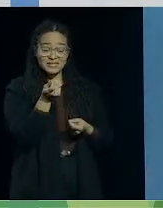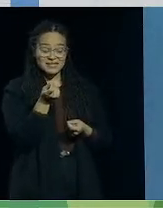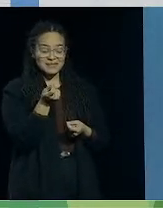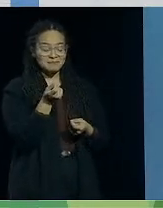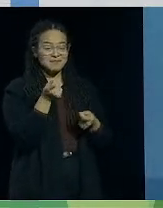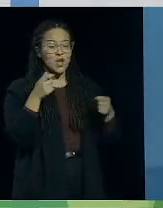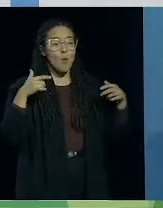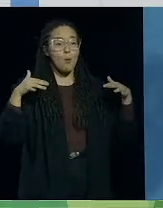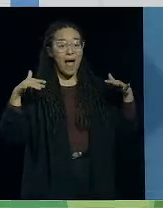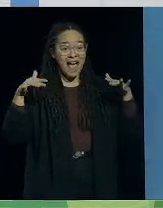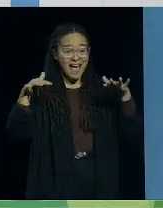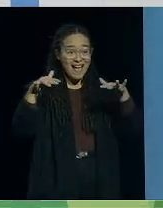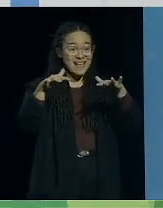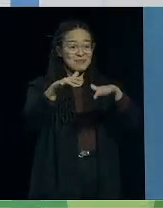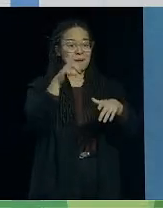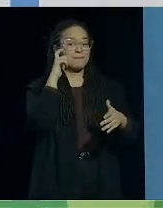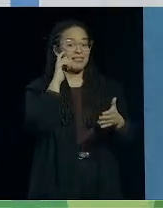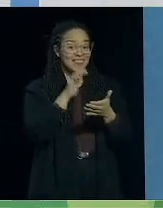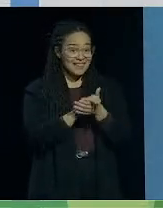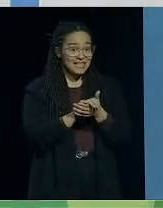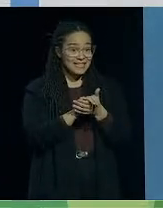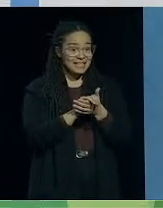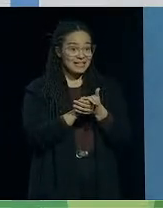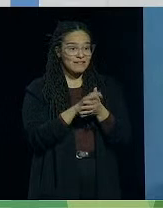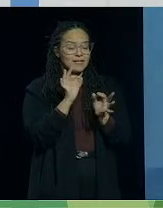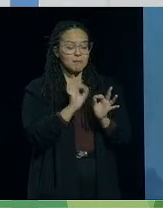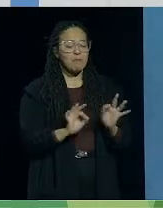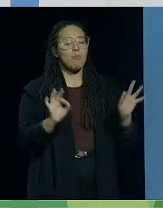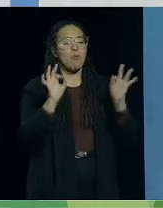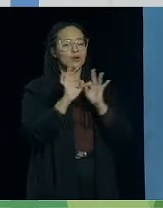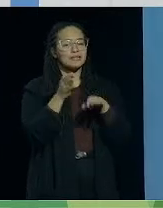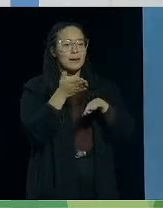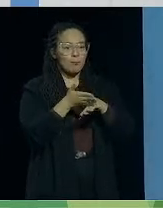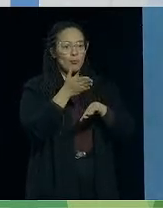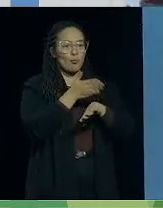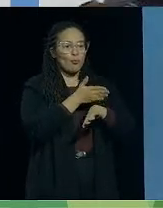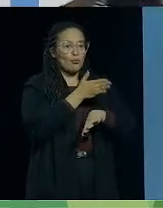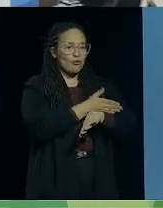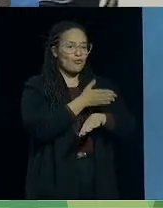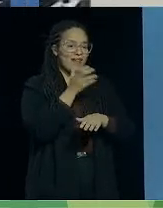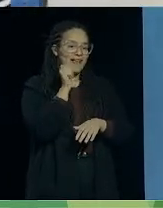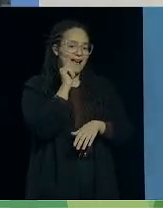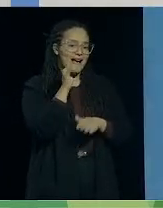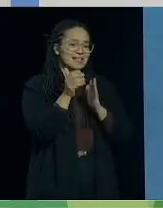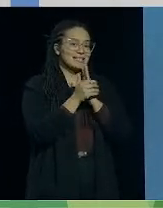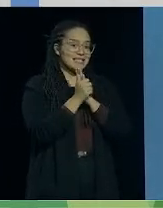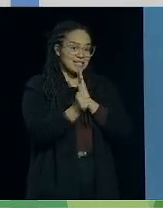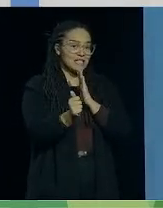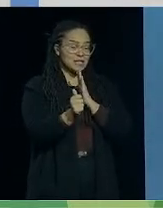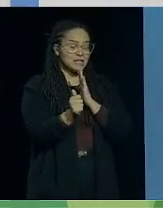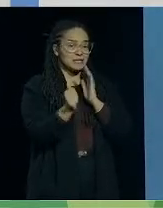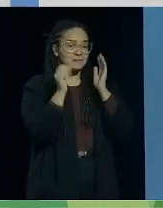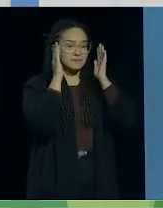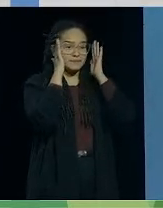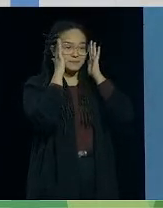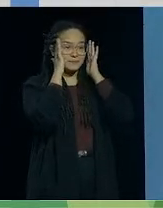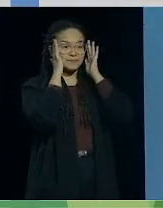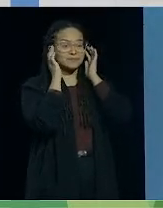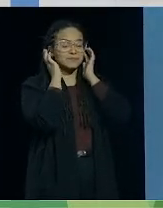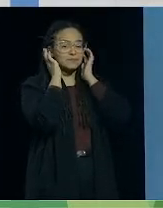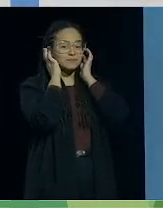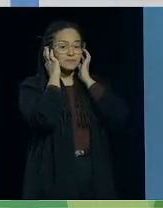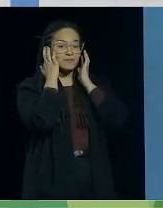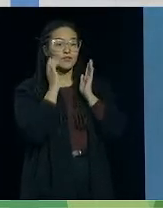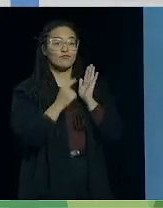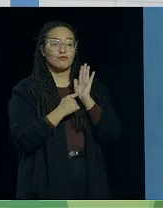Interestingly, a widespread belief in the importance of building AI skills was reflected in the